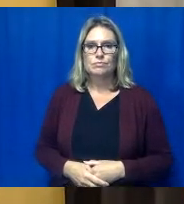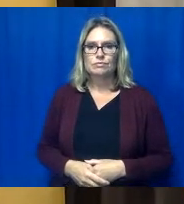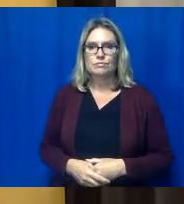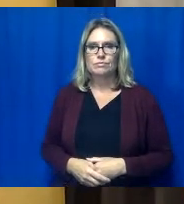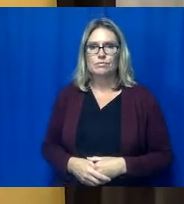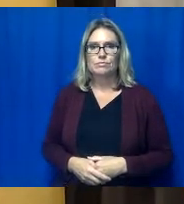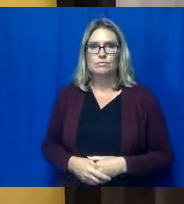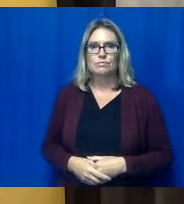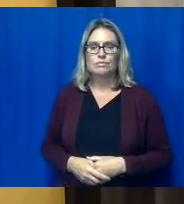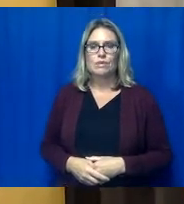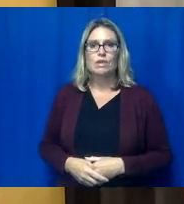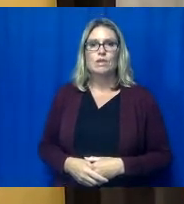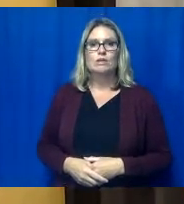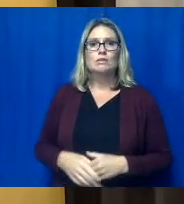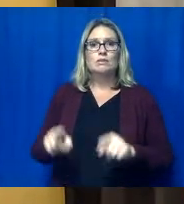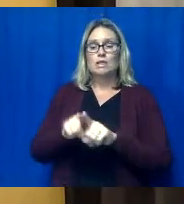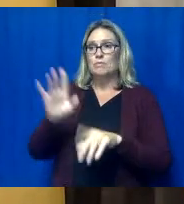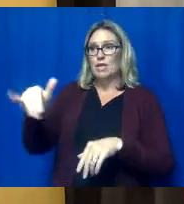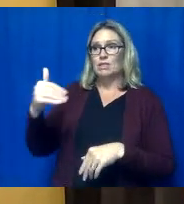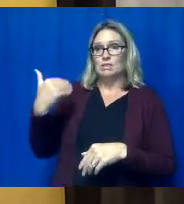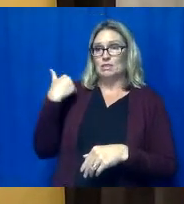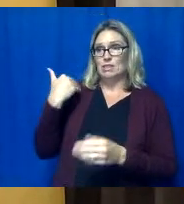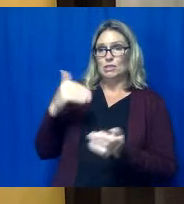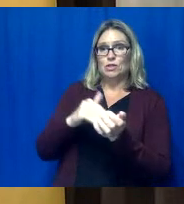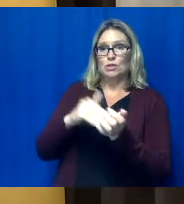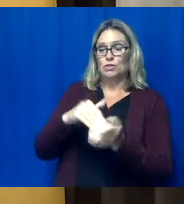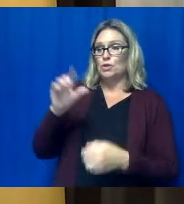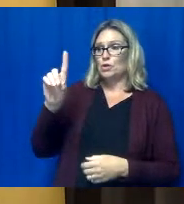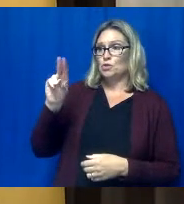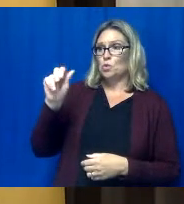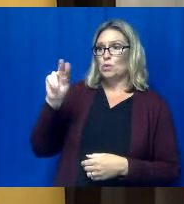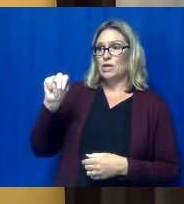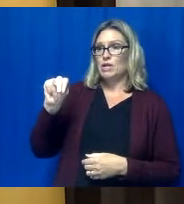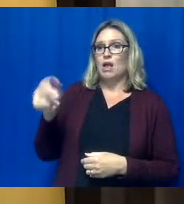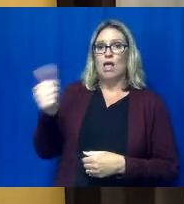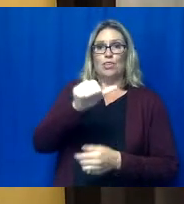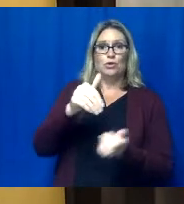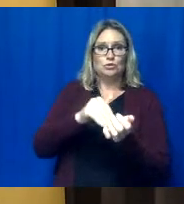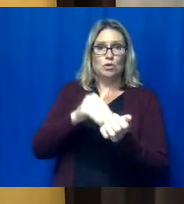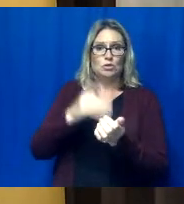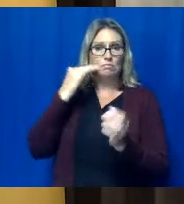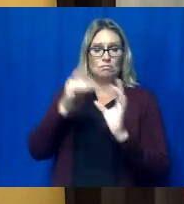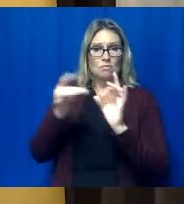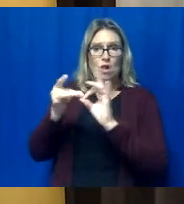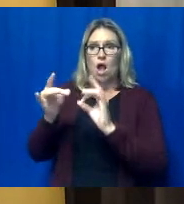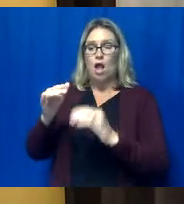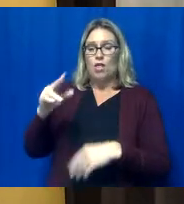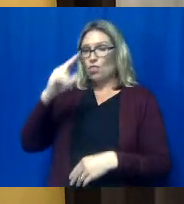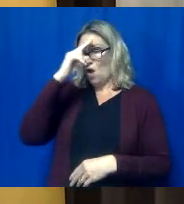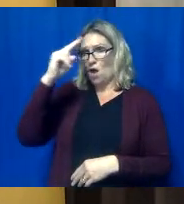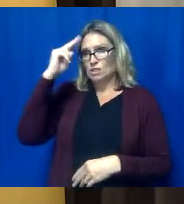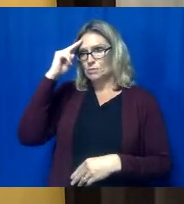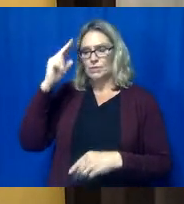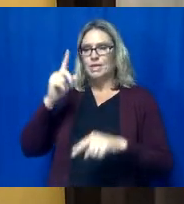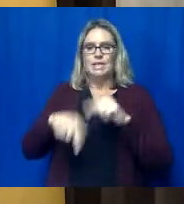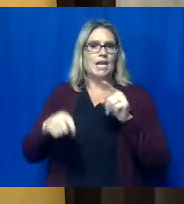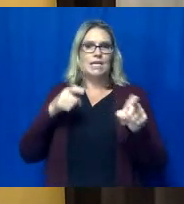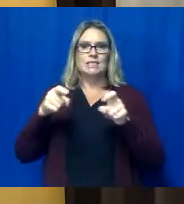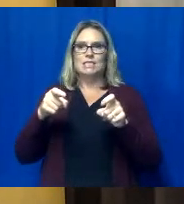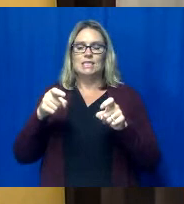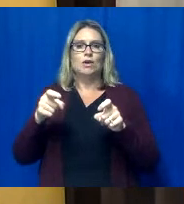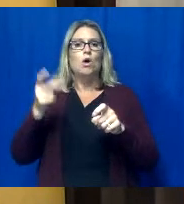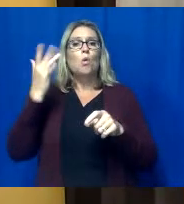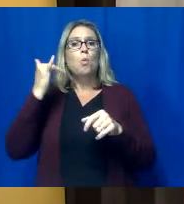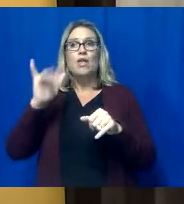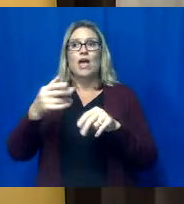heard from Dr. Dornan and Dr. Desrosiers, our hospital systems haven't quite been able to deal with the surge the way that it